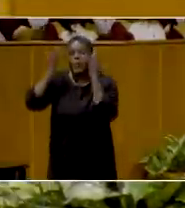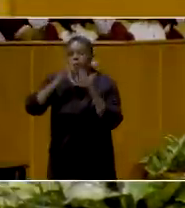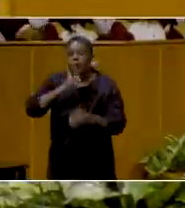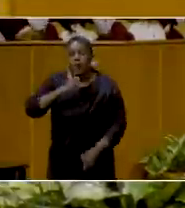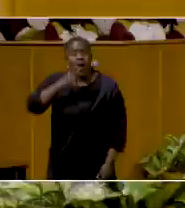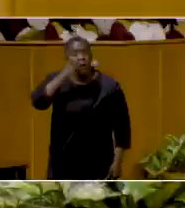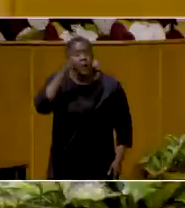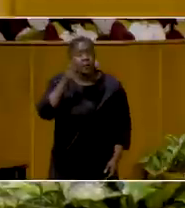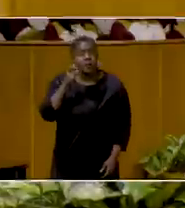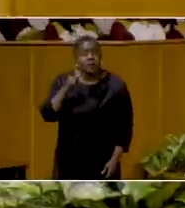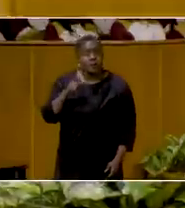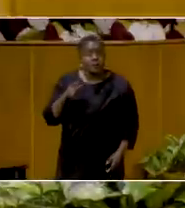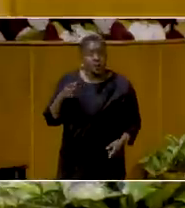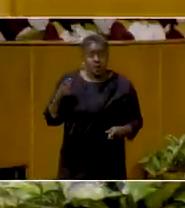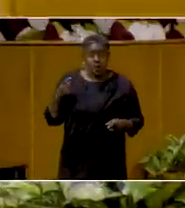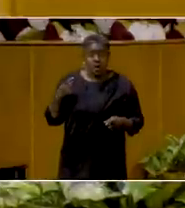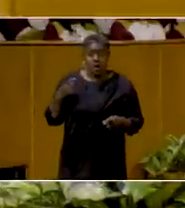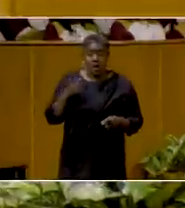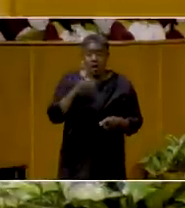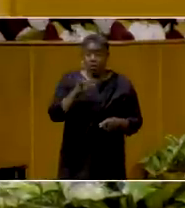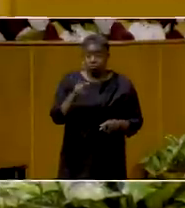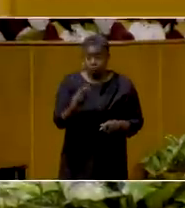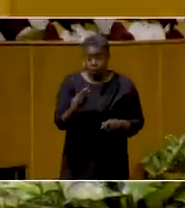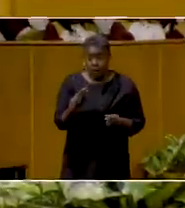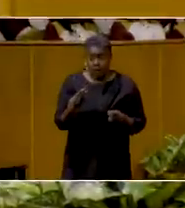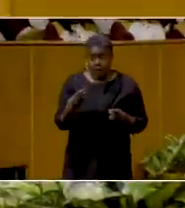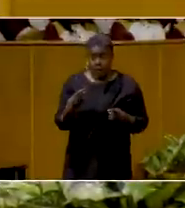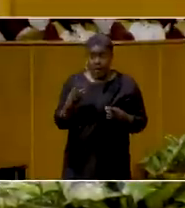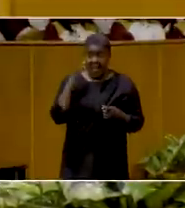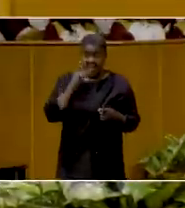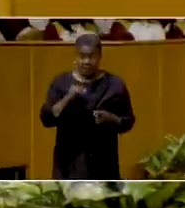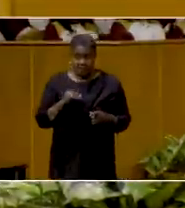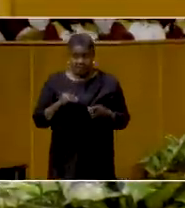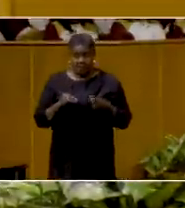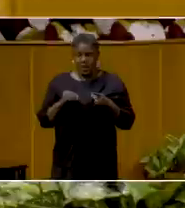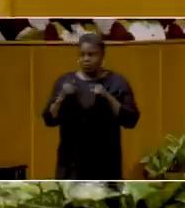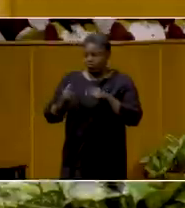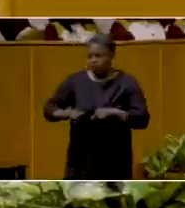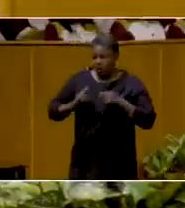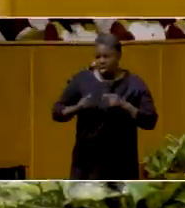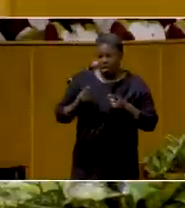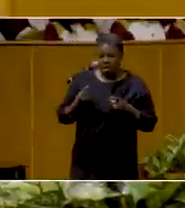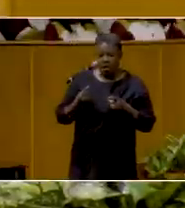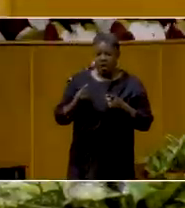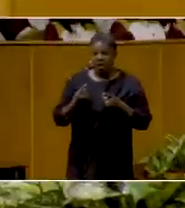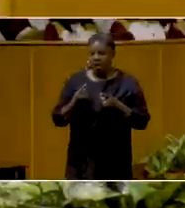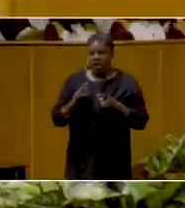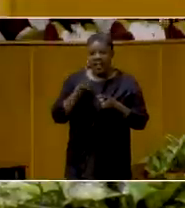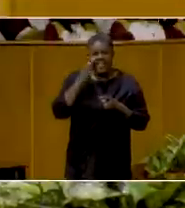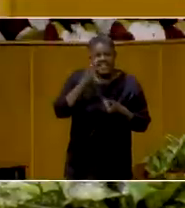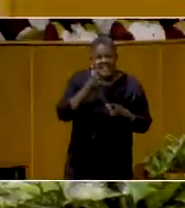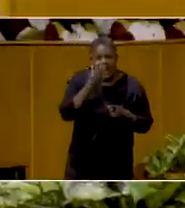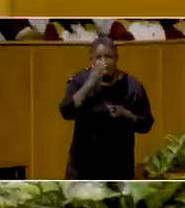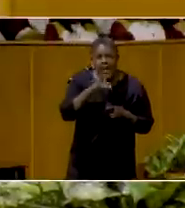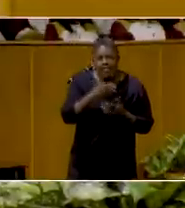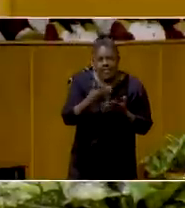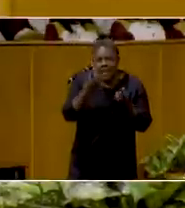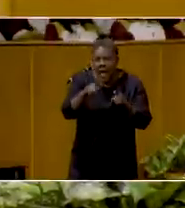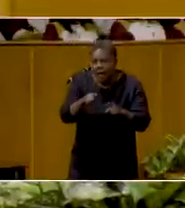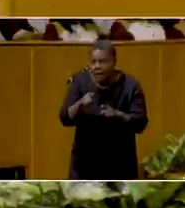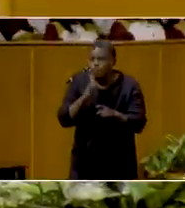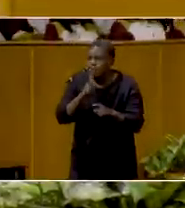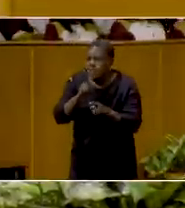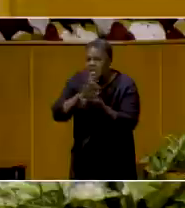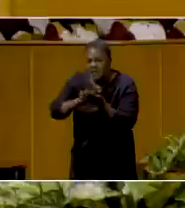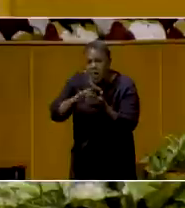Because the crossroad of a Job experience and a theodicy struggle, seeing bad things happen to good people,